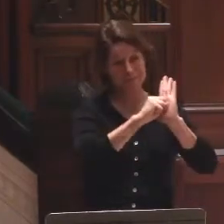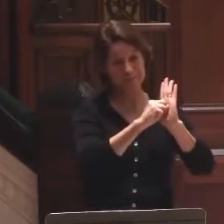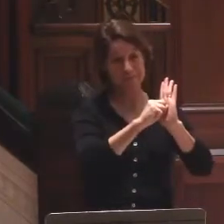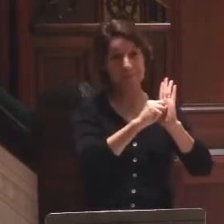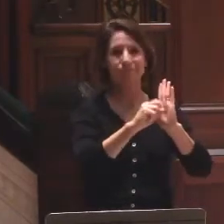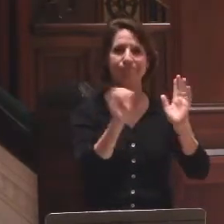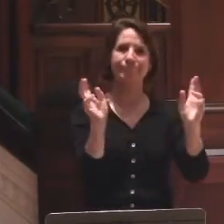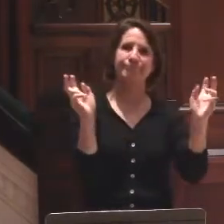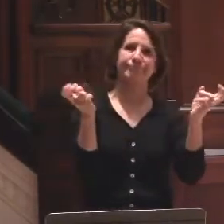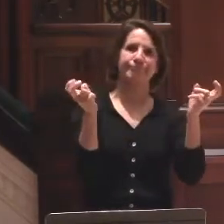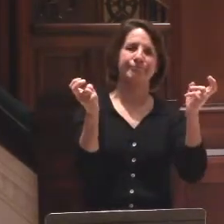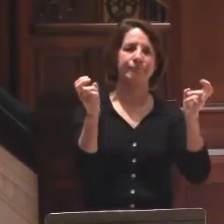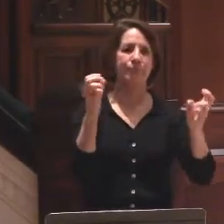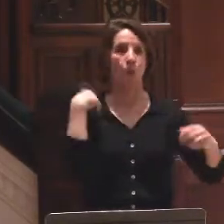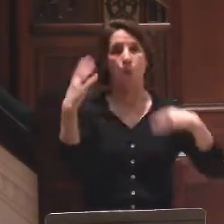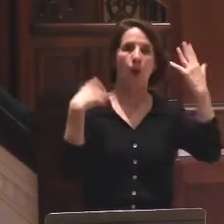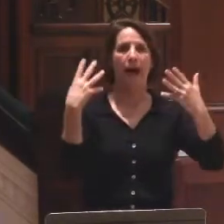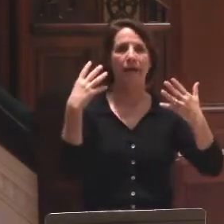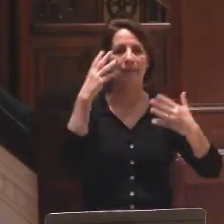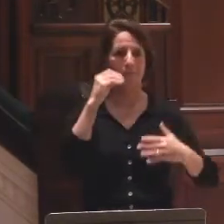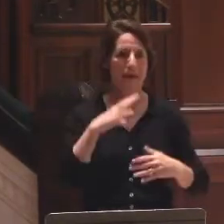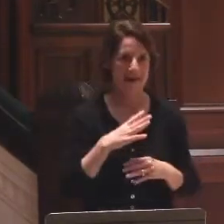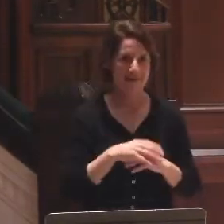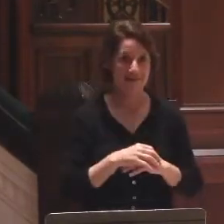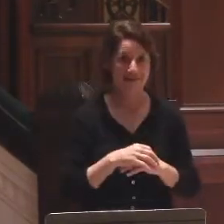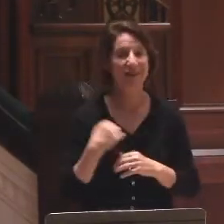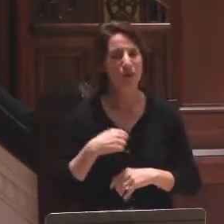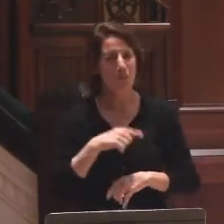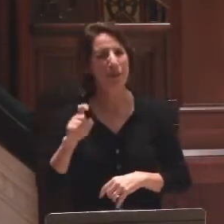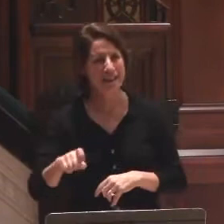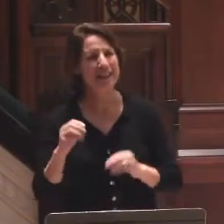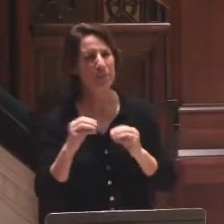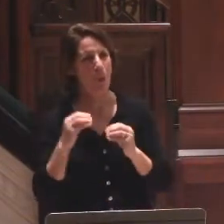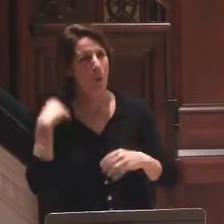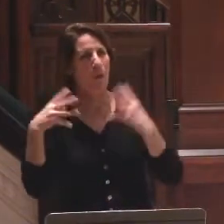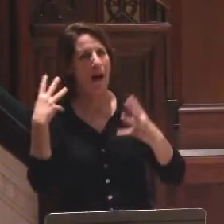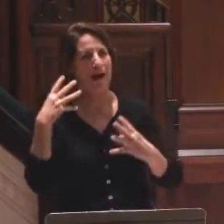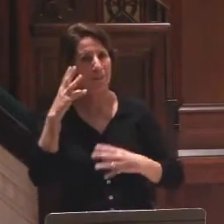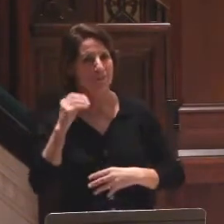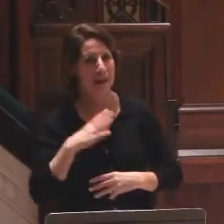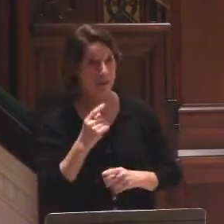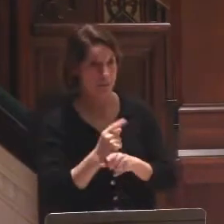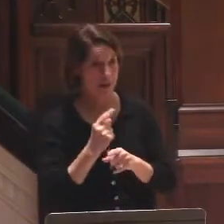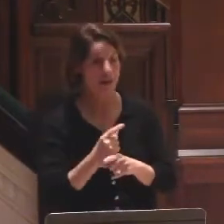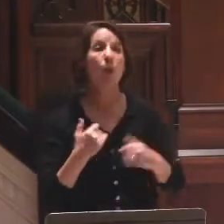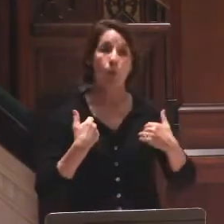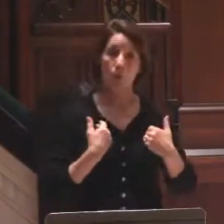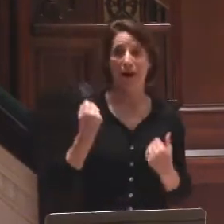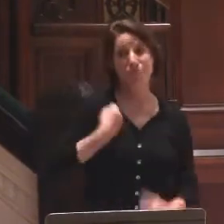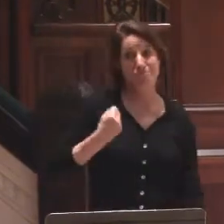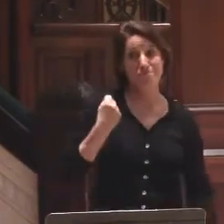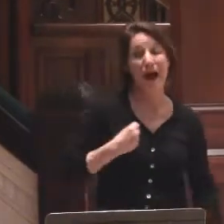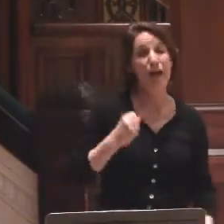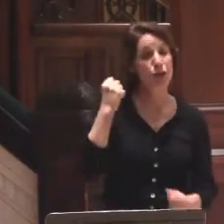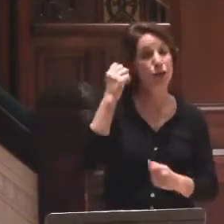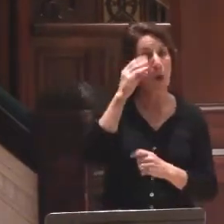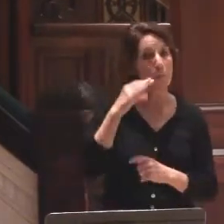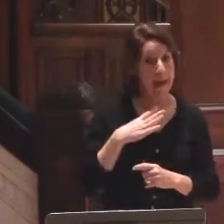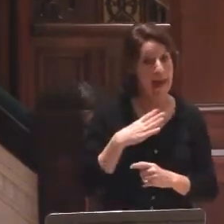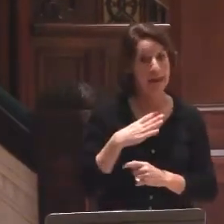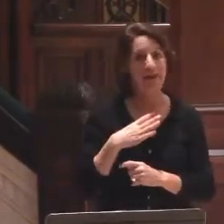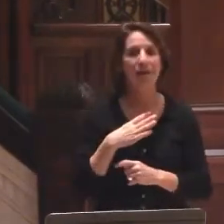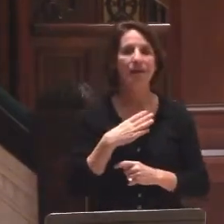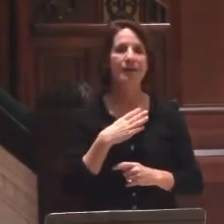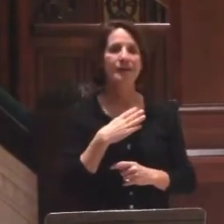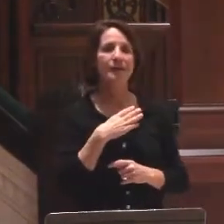man. We need more wild men, don't you think so? We have a lot of macho men, insecure men